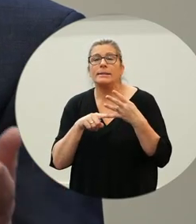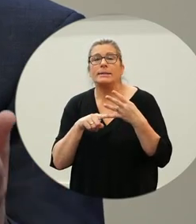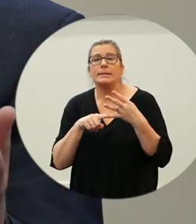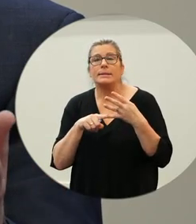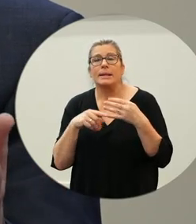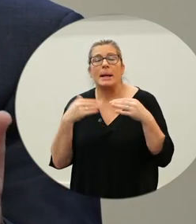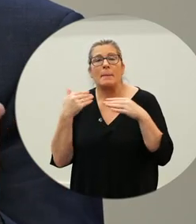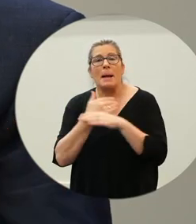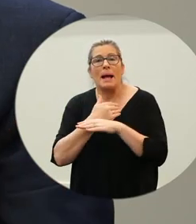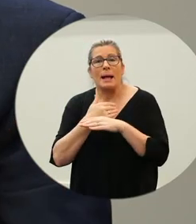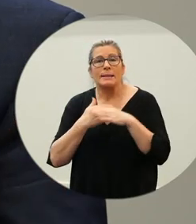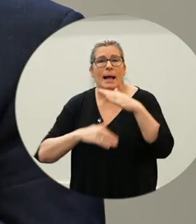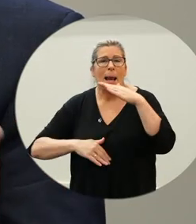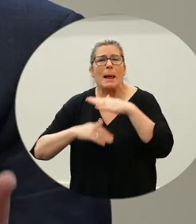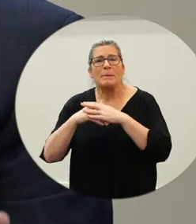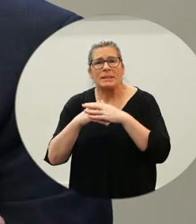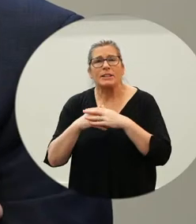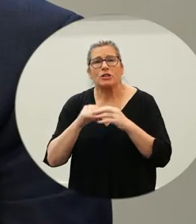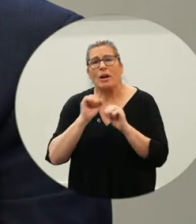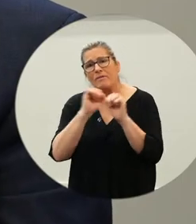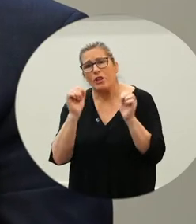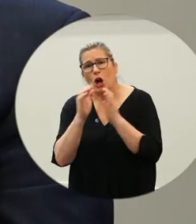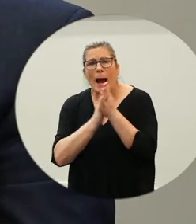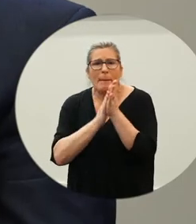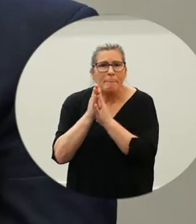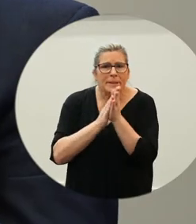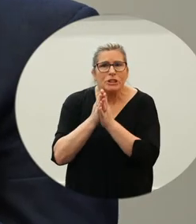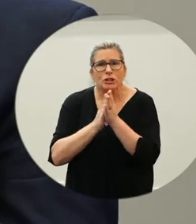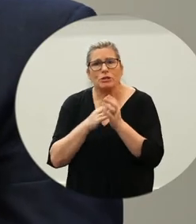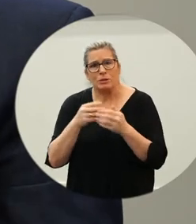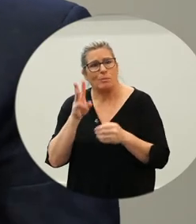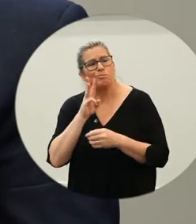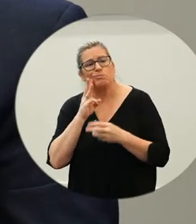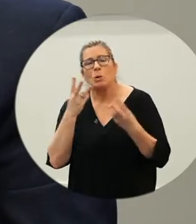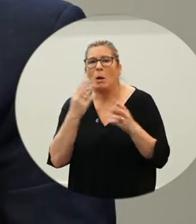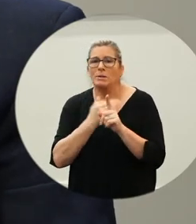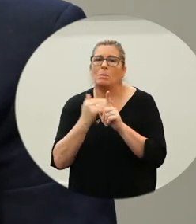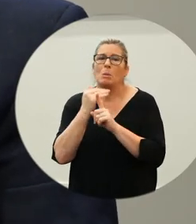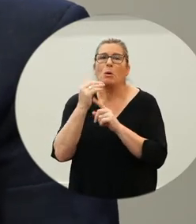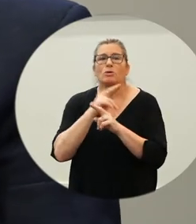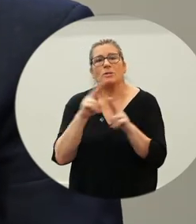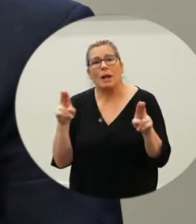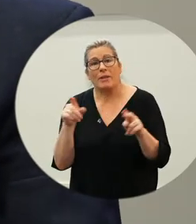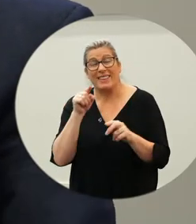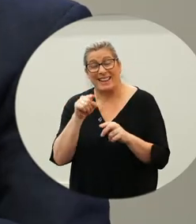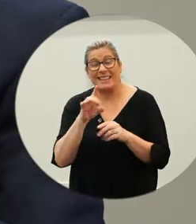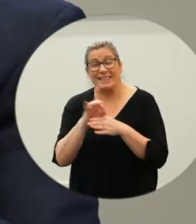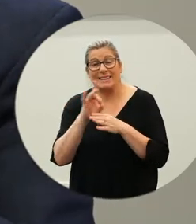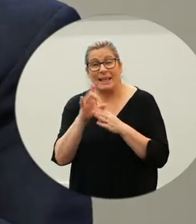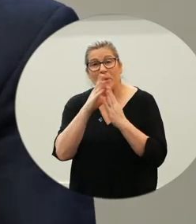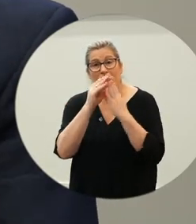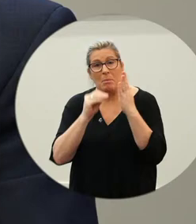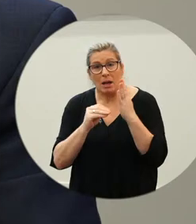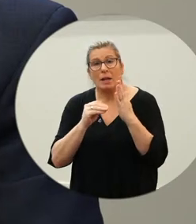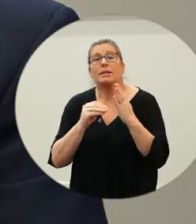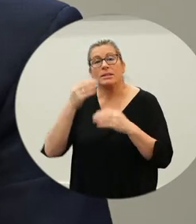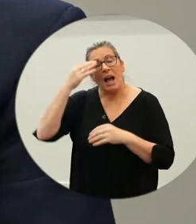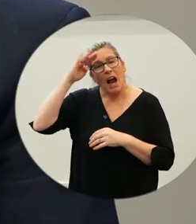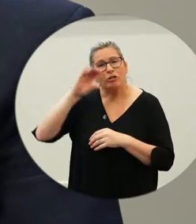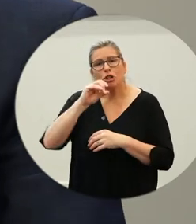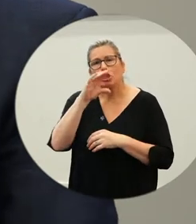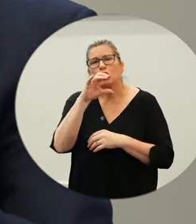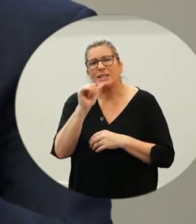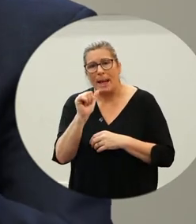by the limitations of their ambitions. This model, the Irish Constabulary